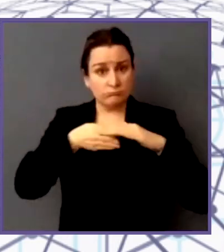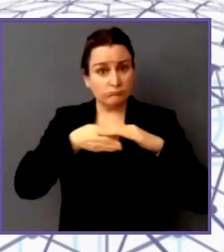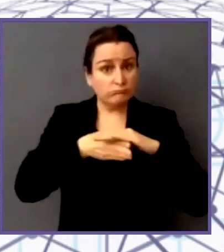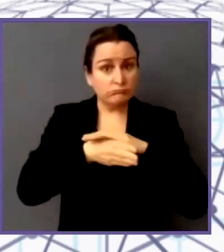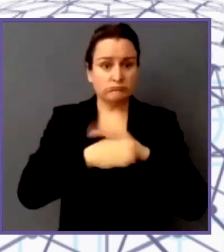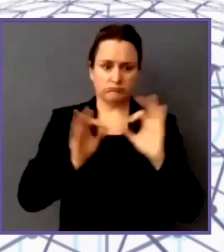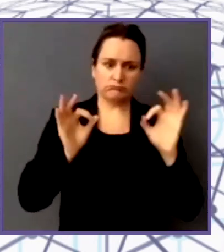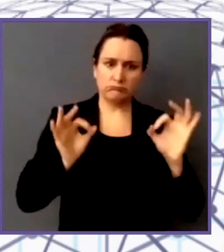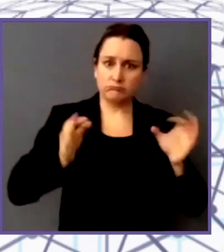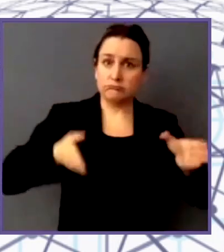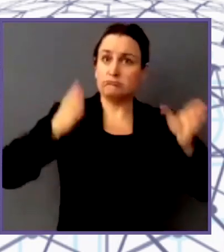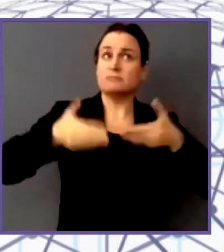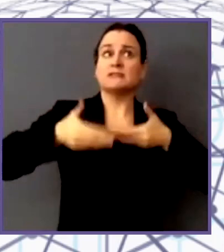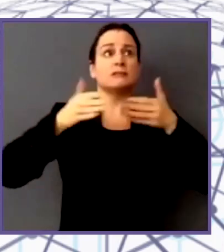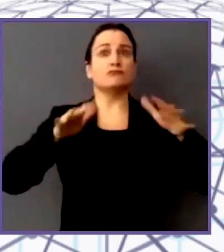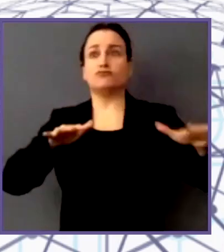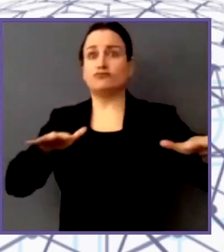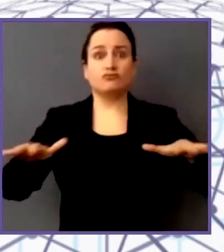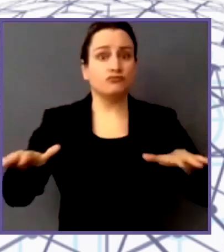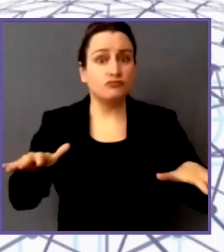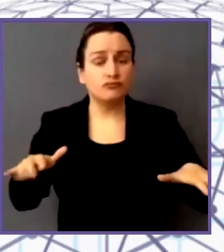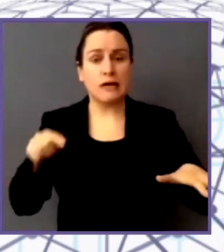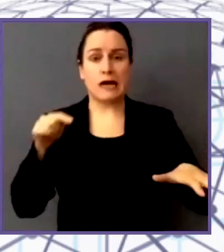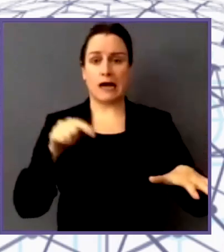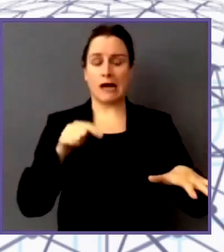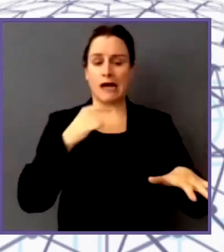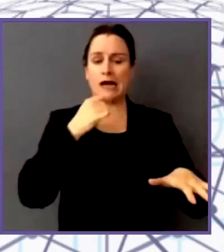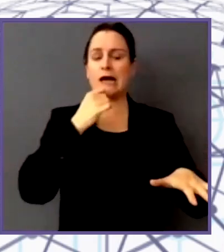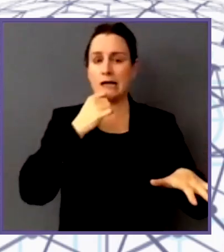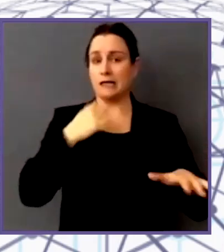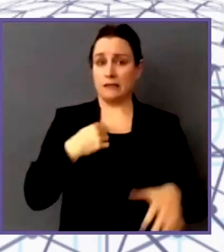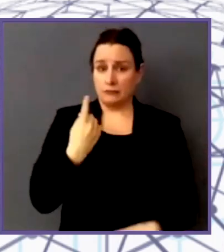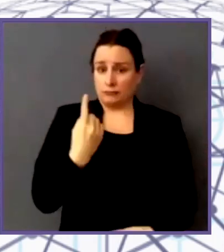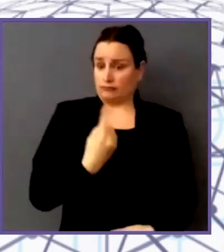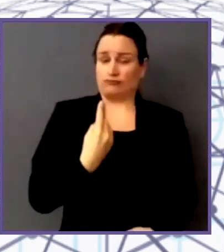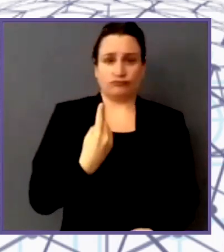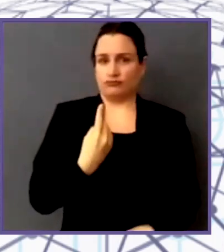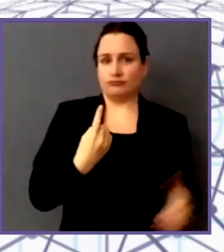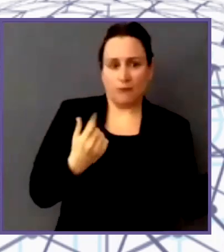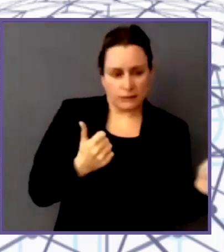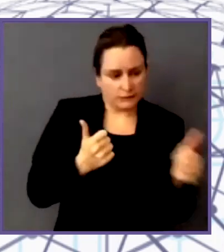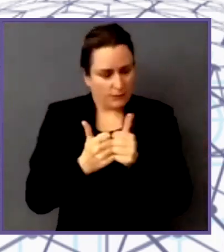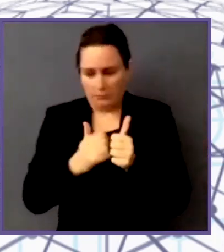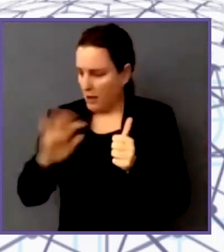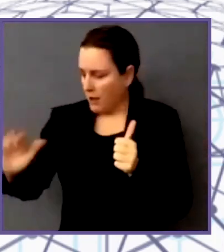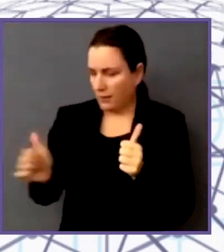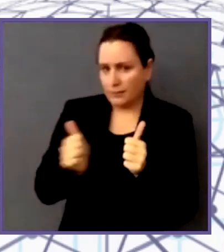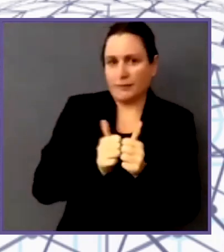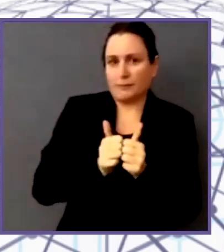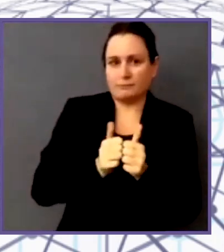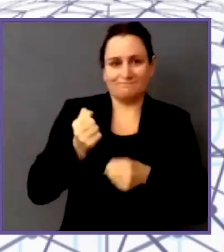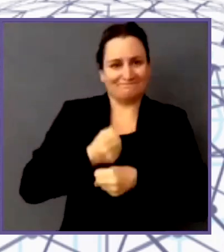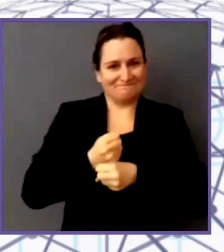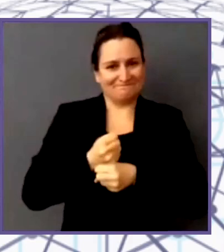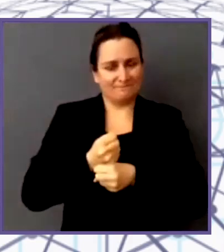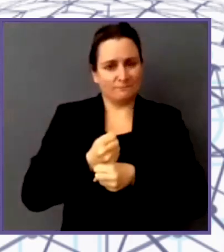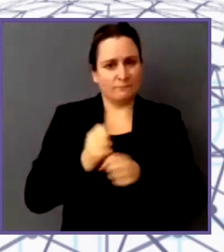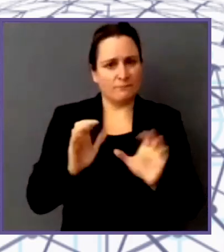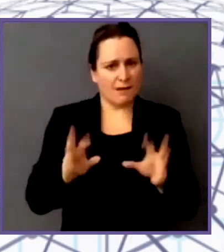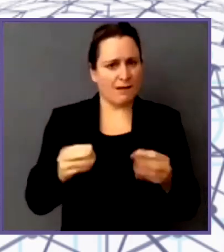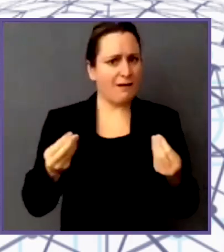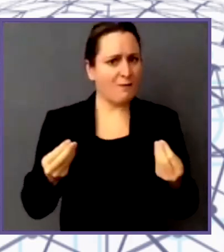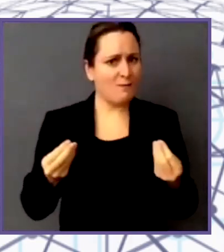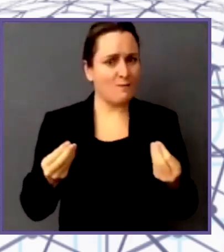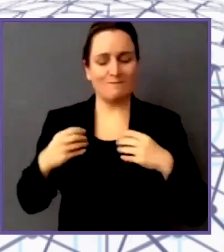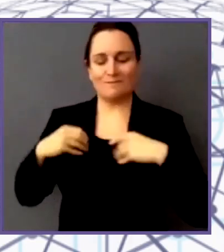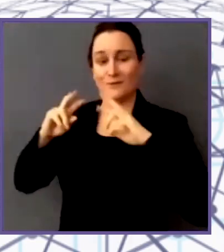global need for more collaborative ways of working. To help this, we've developed a framework through the research, which we